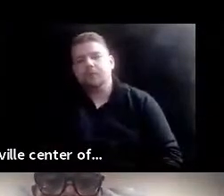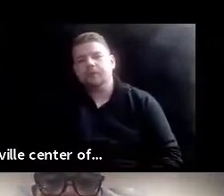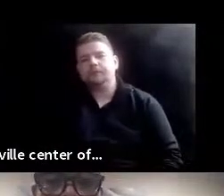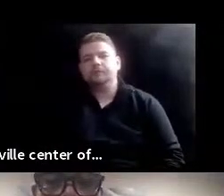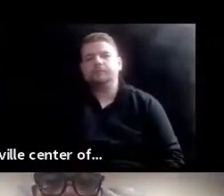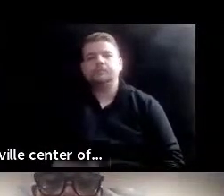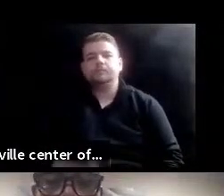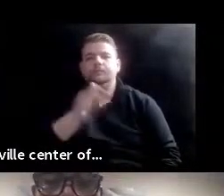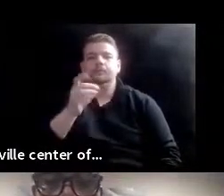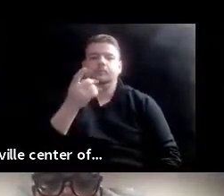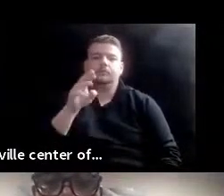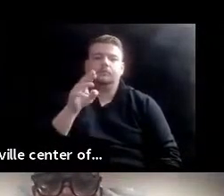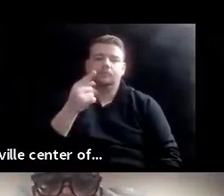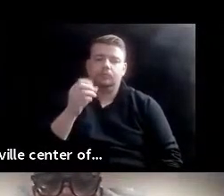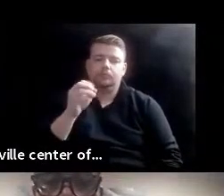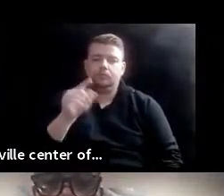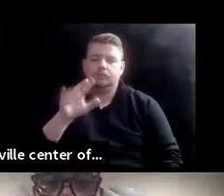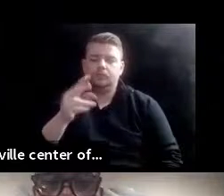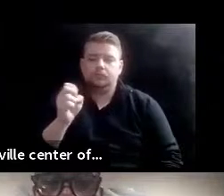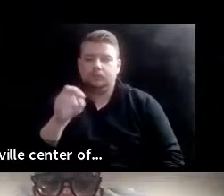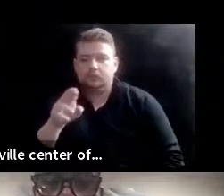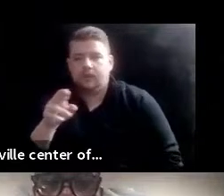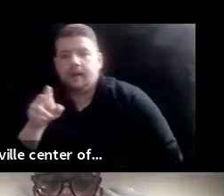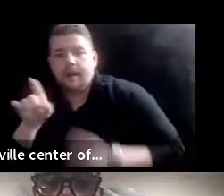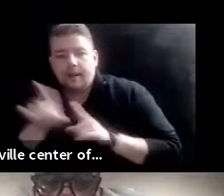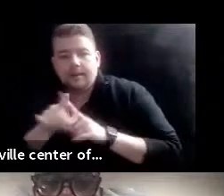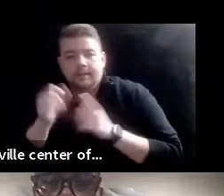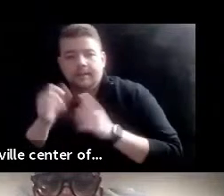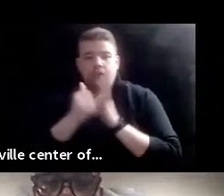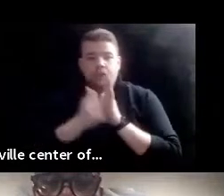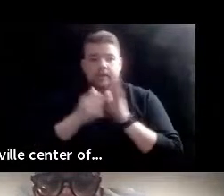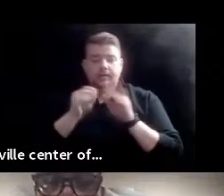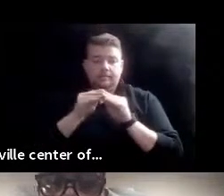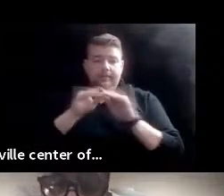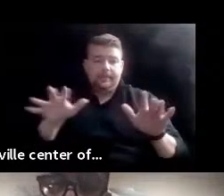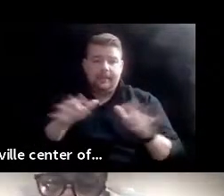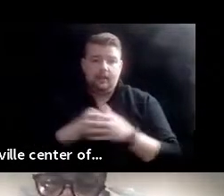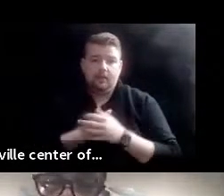With that in mind, and as the agenda is being sent out,